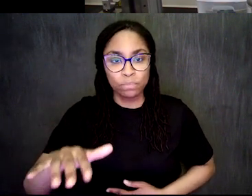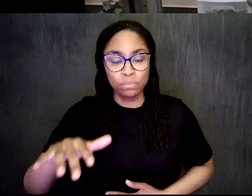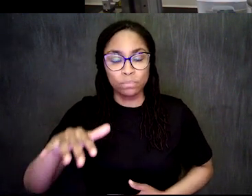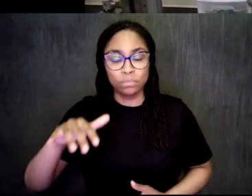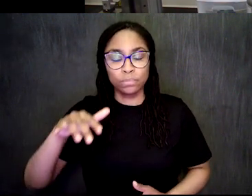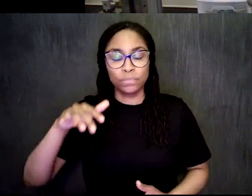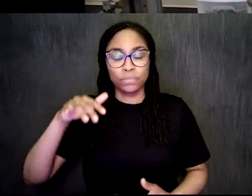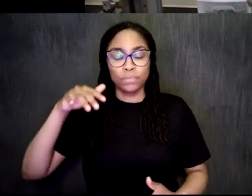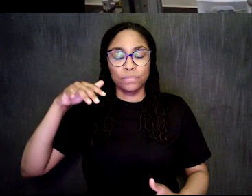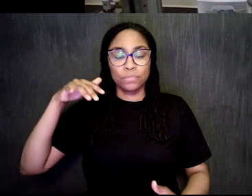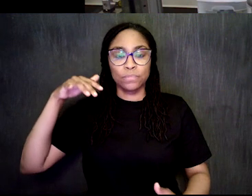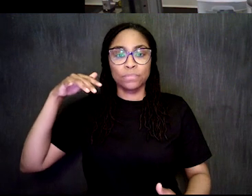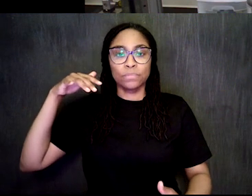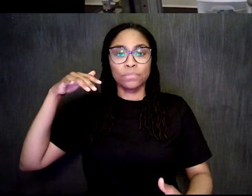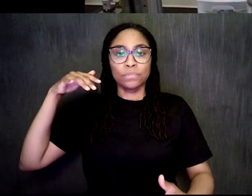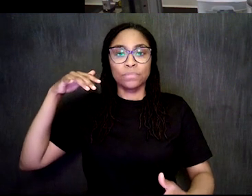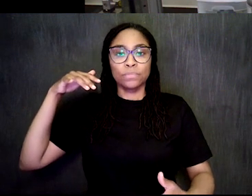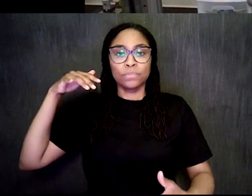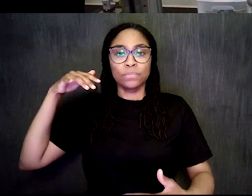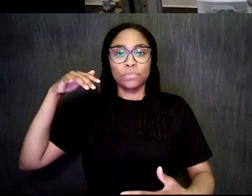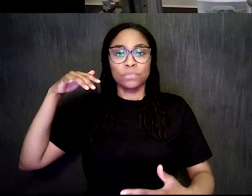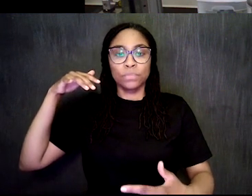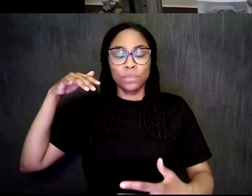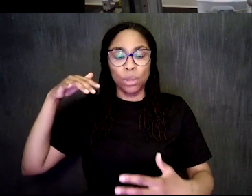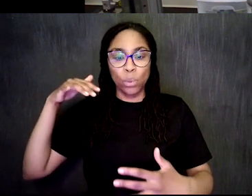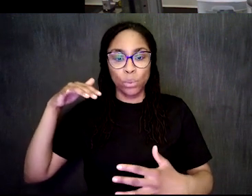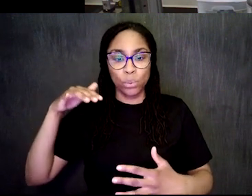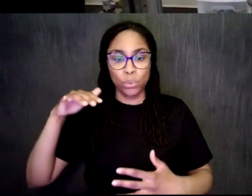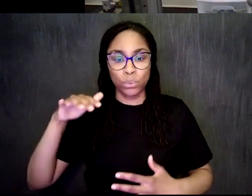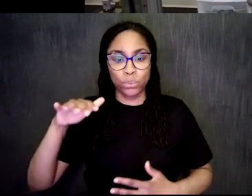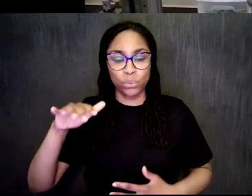Big reach. Good, inhale.